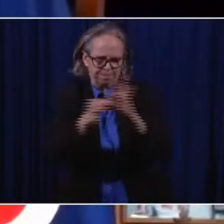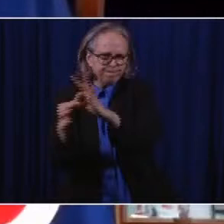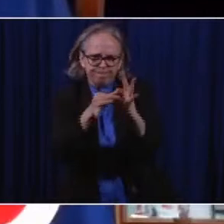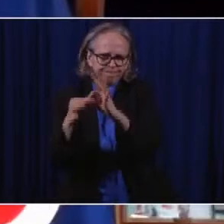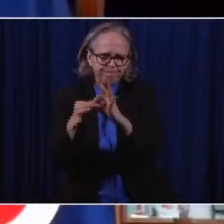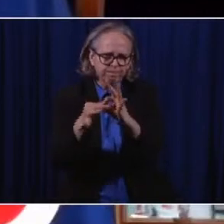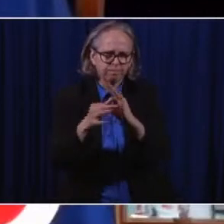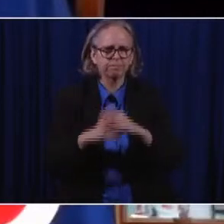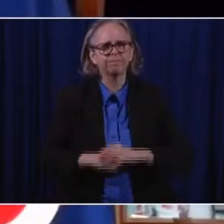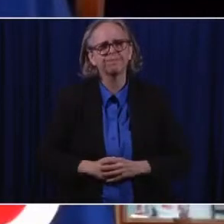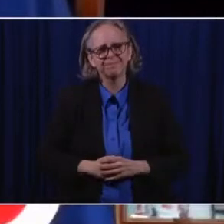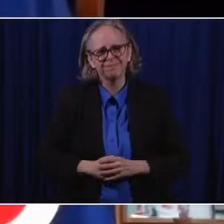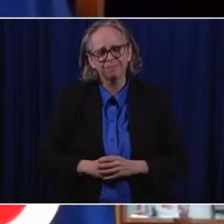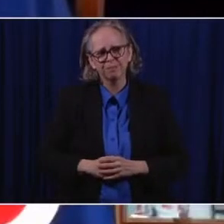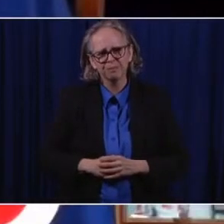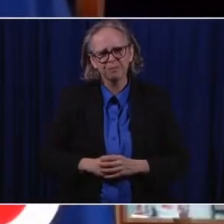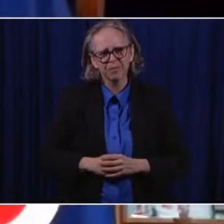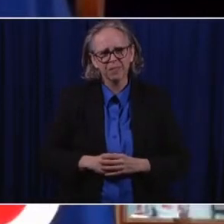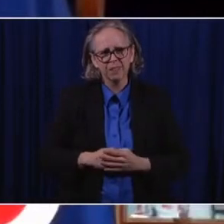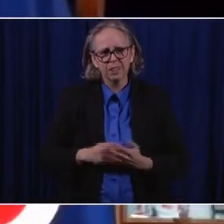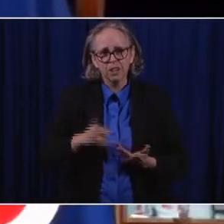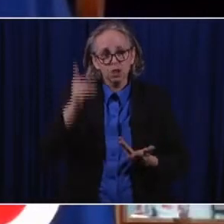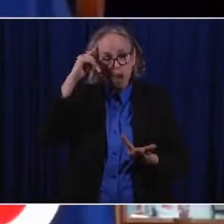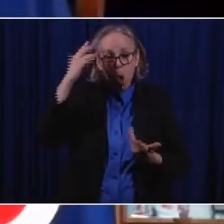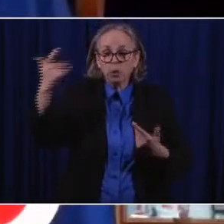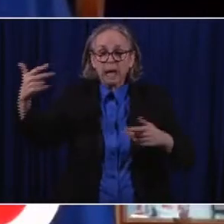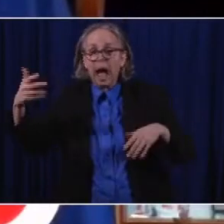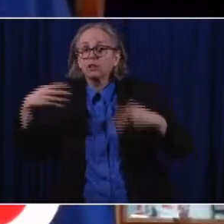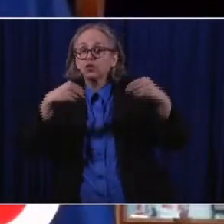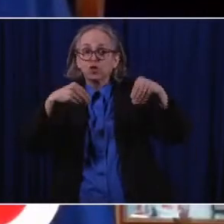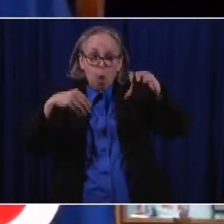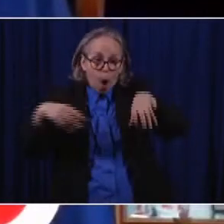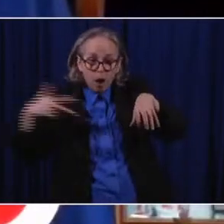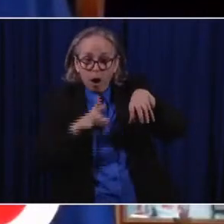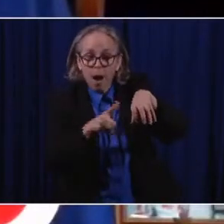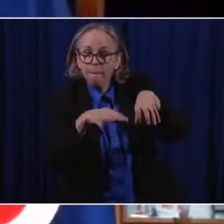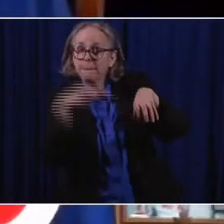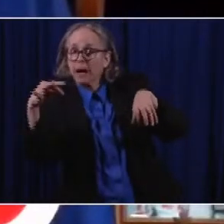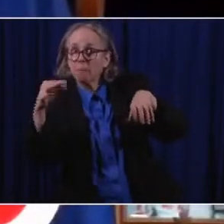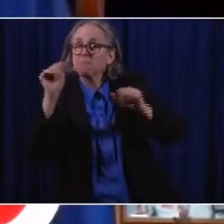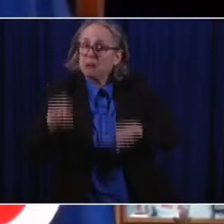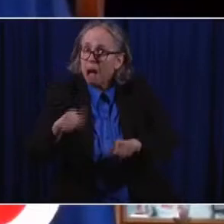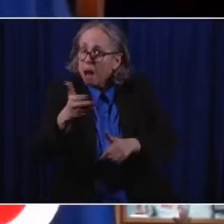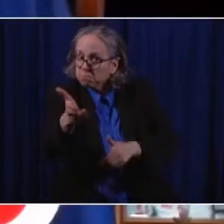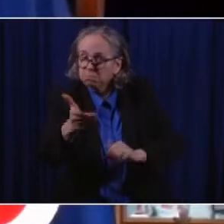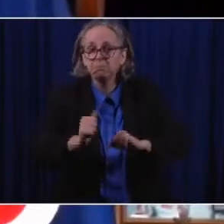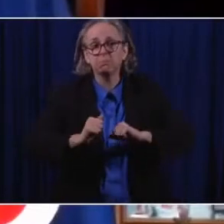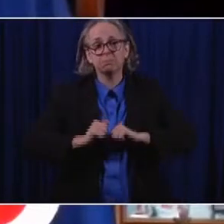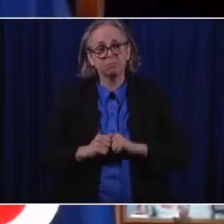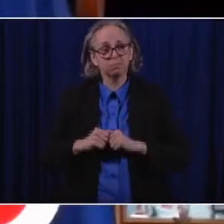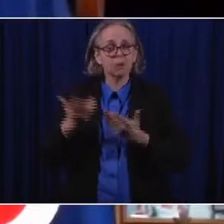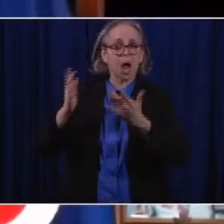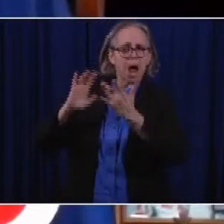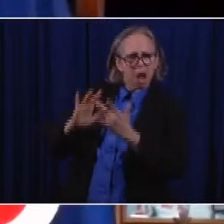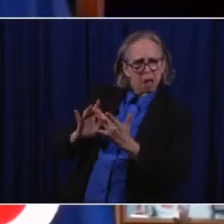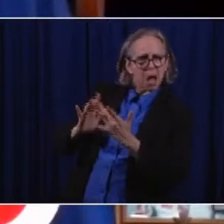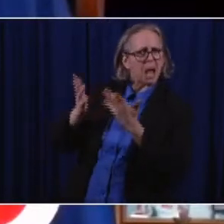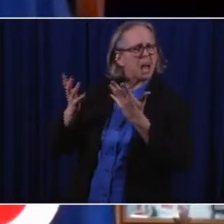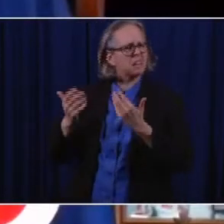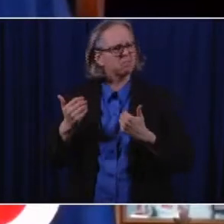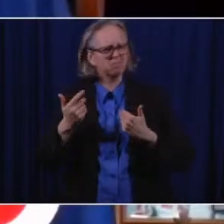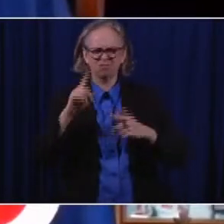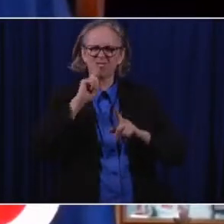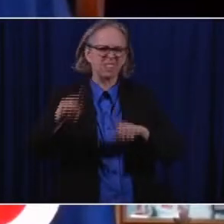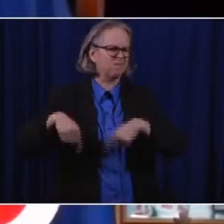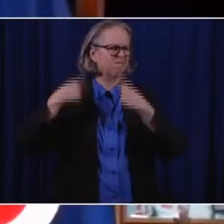have curbside pickup in some cases. They have online options. So the retailers are really trying.